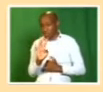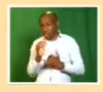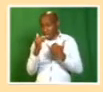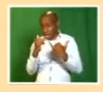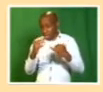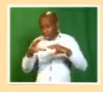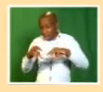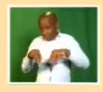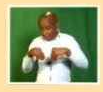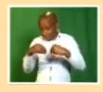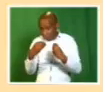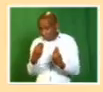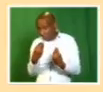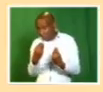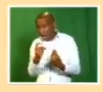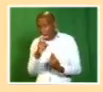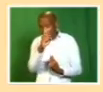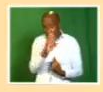find the